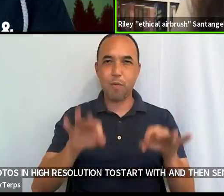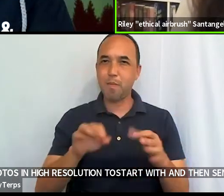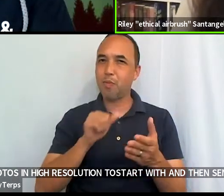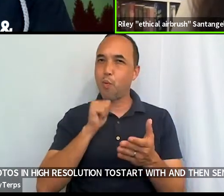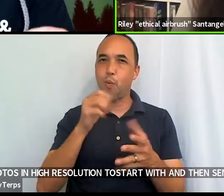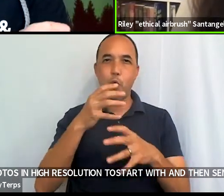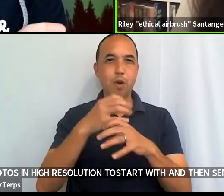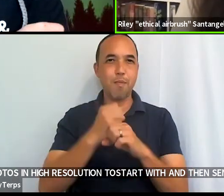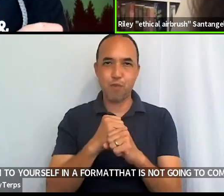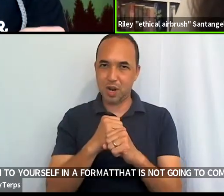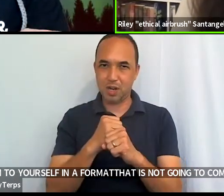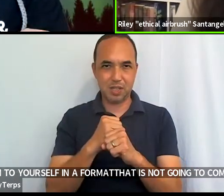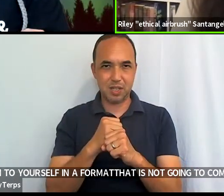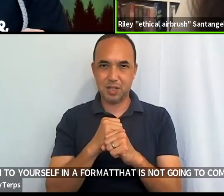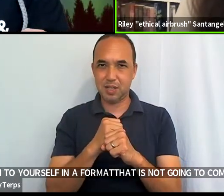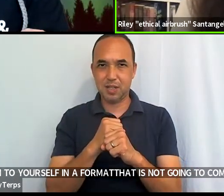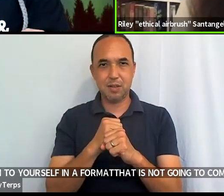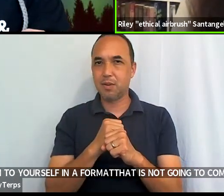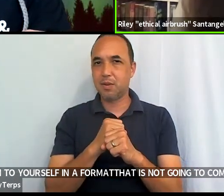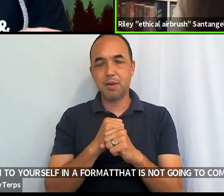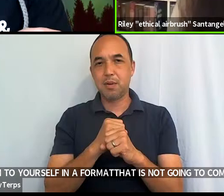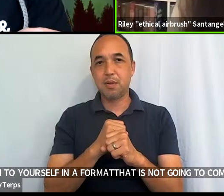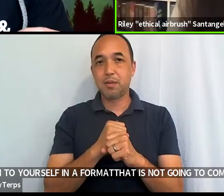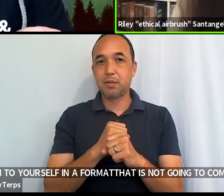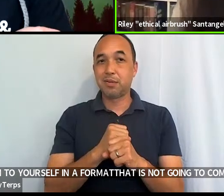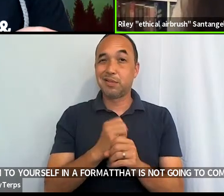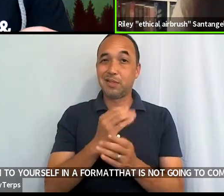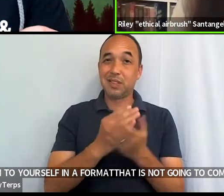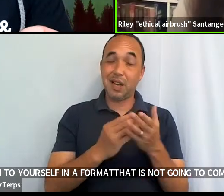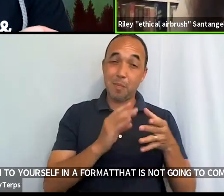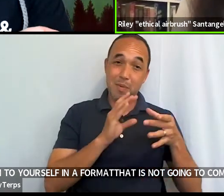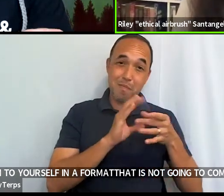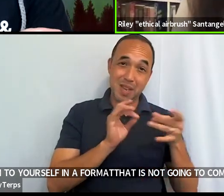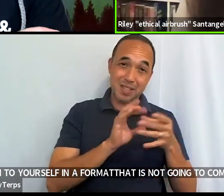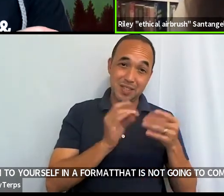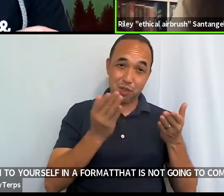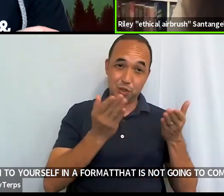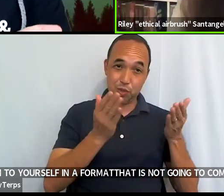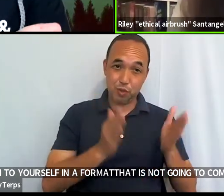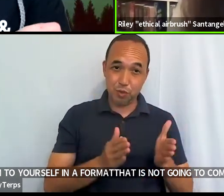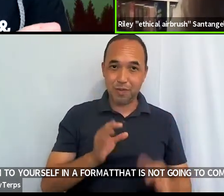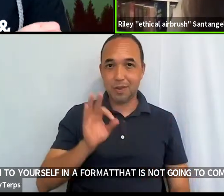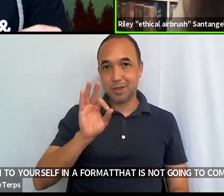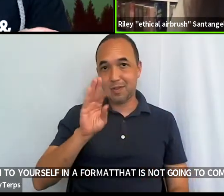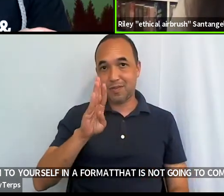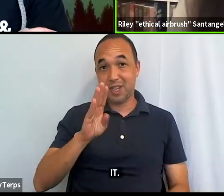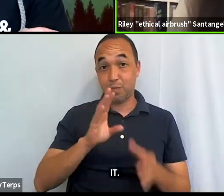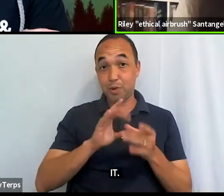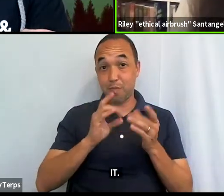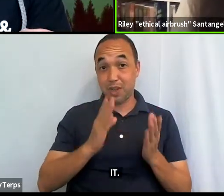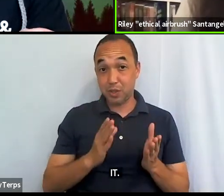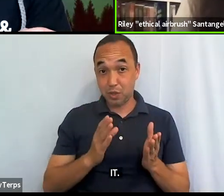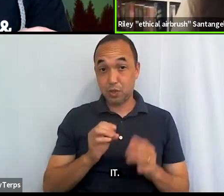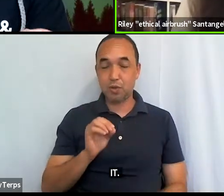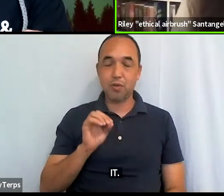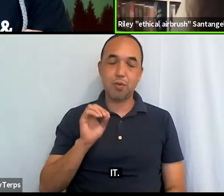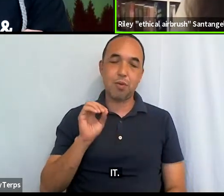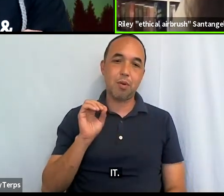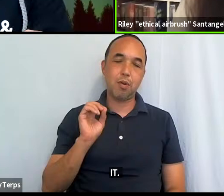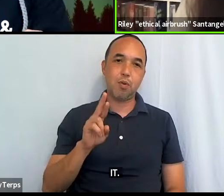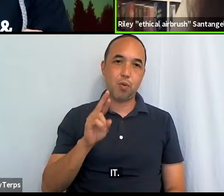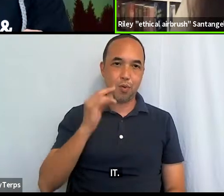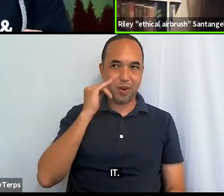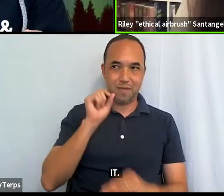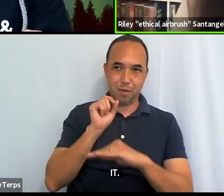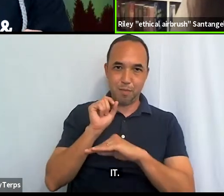So some messaging servers like Facebook Messenger, or if you send something to